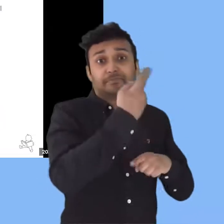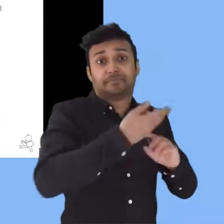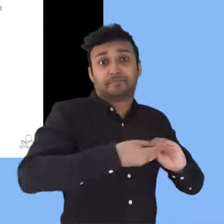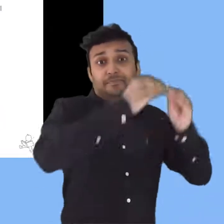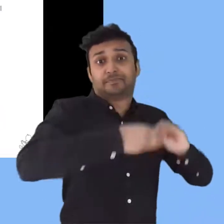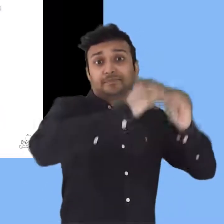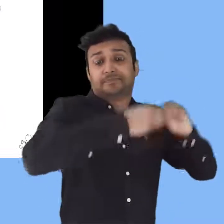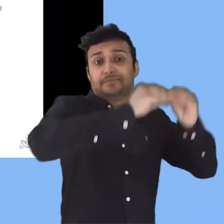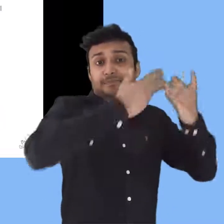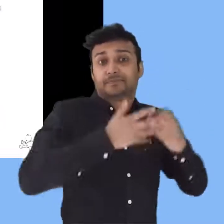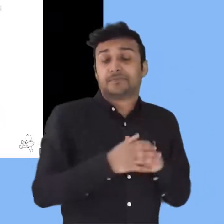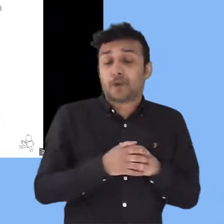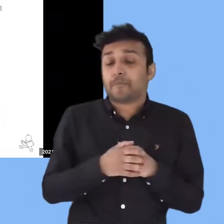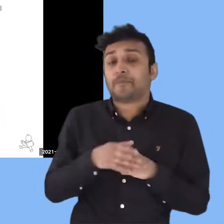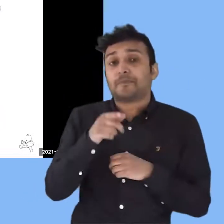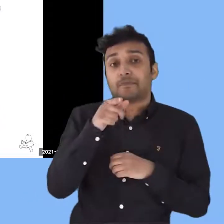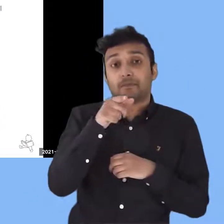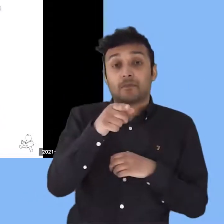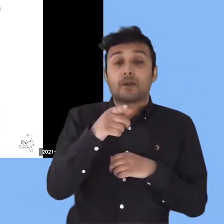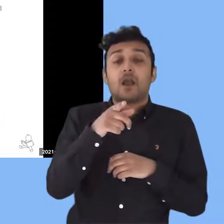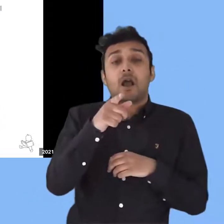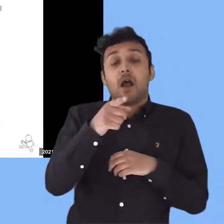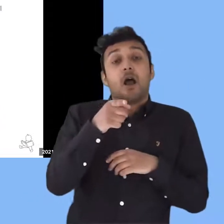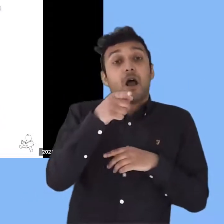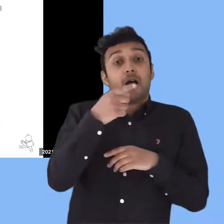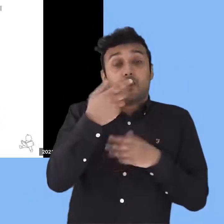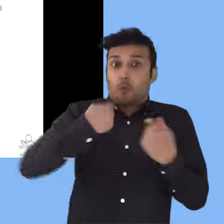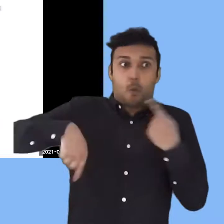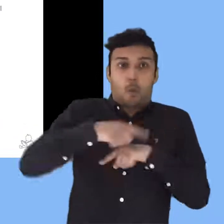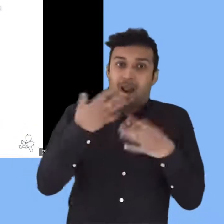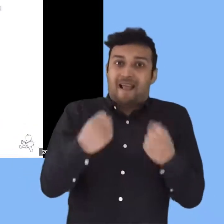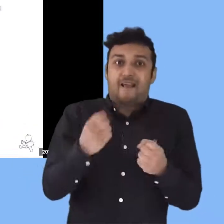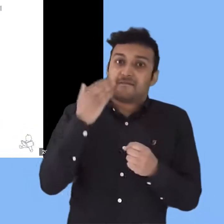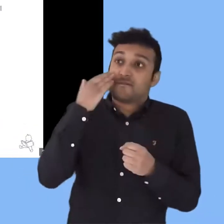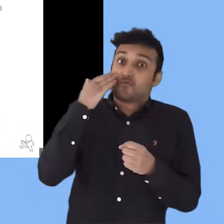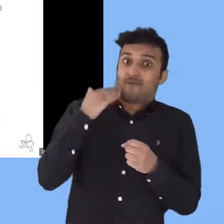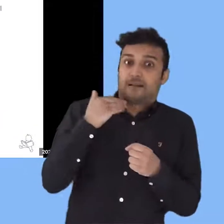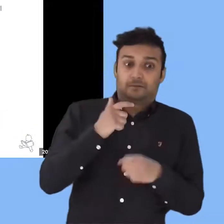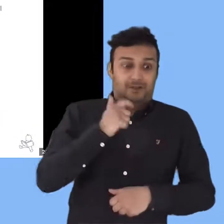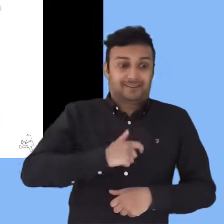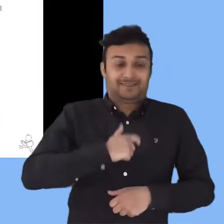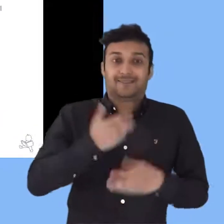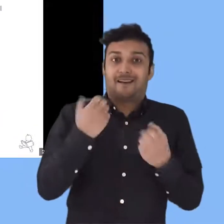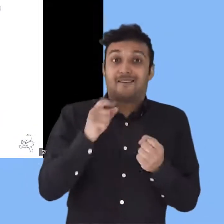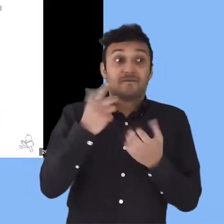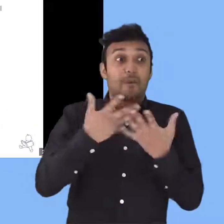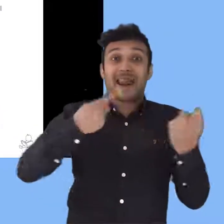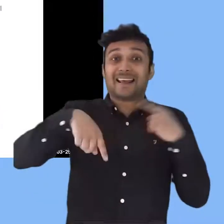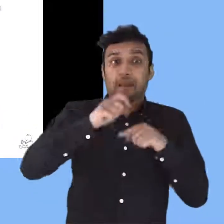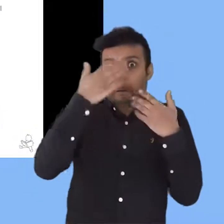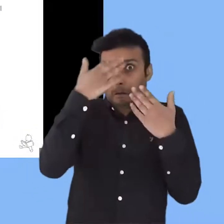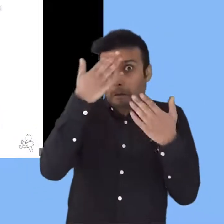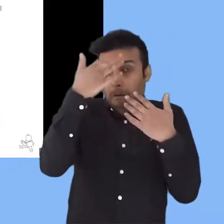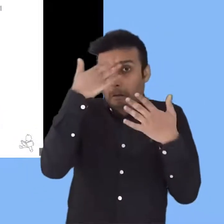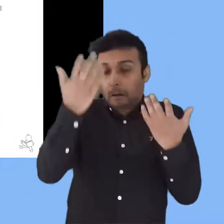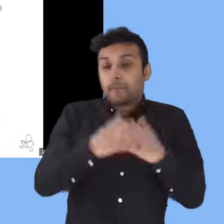me. As I mentioned in the previous slide, we all have a racial identity, but for many people that can often go unnoticed. I really want to